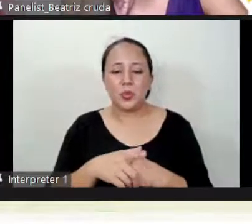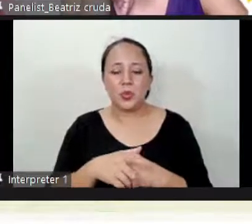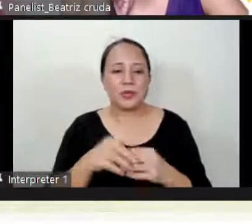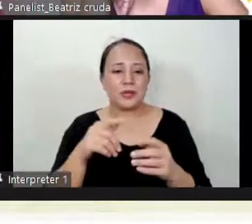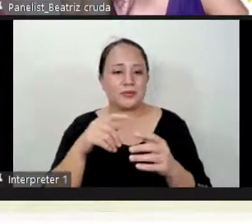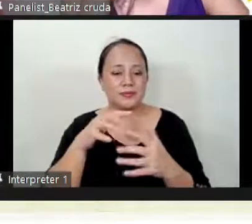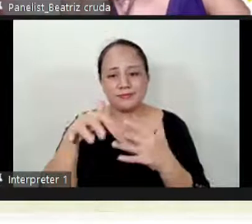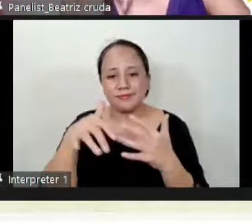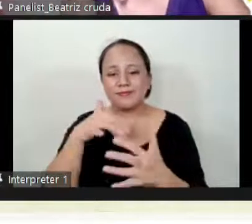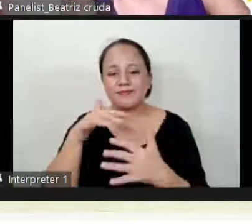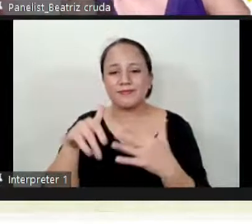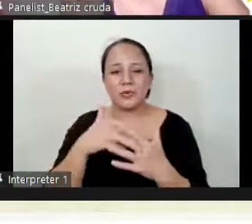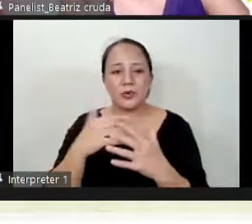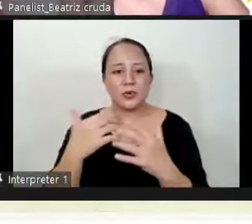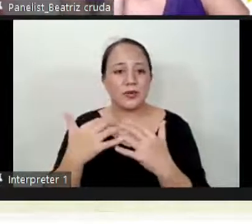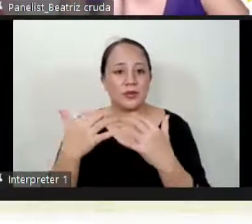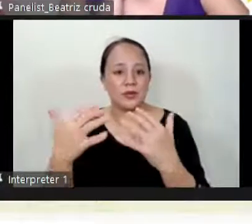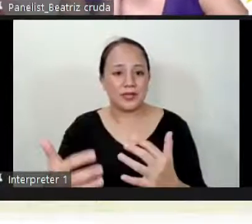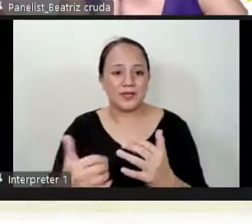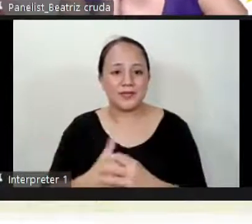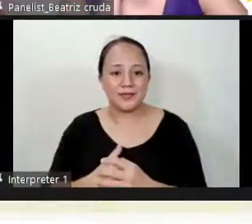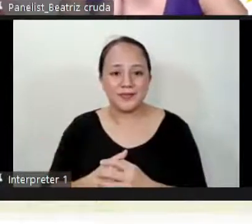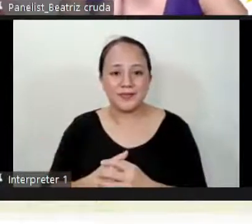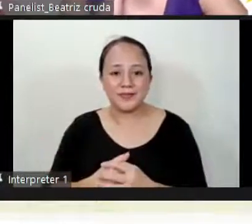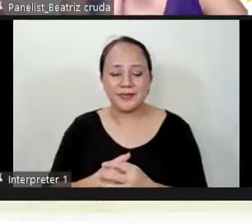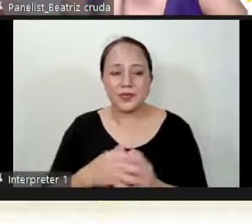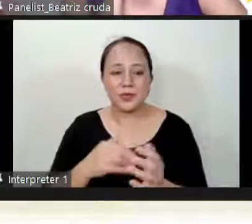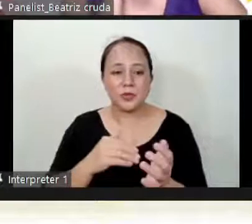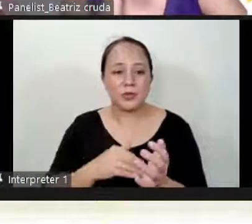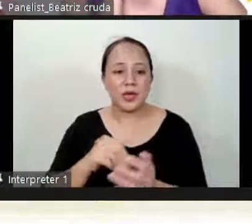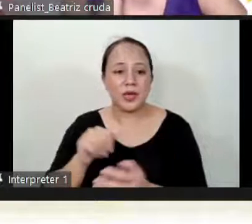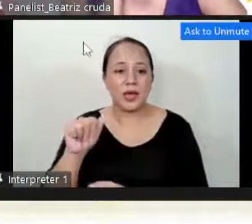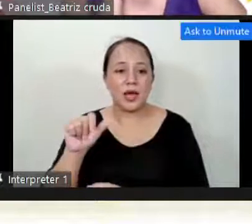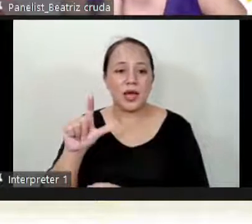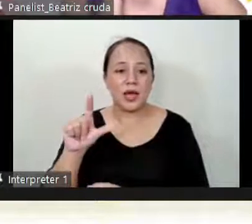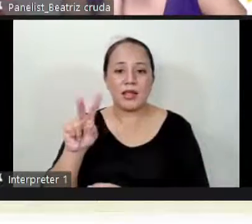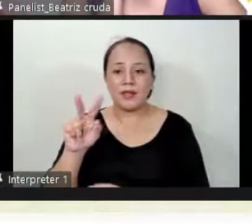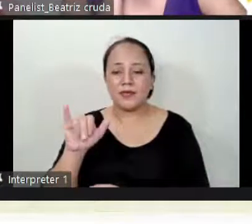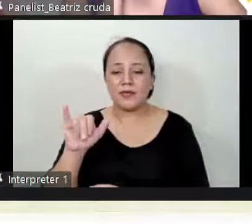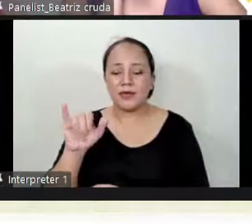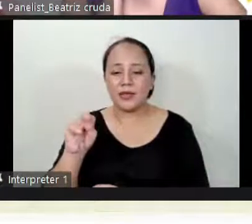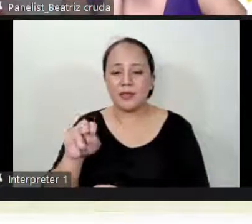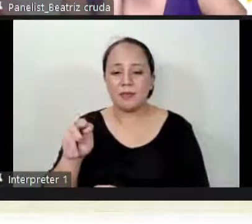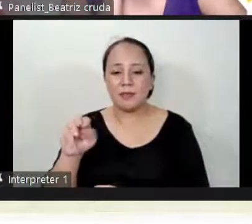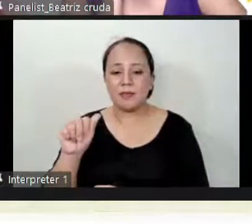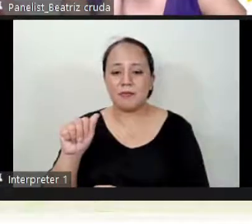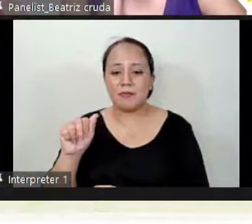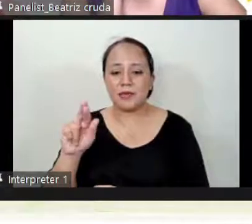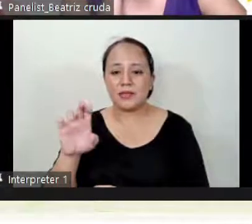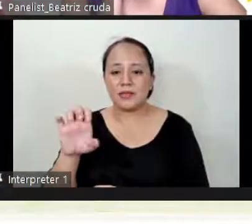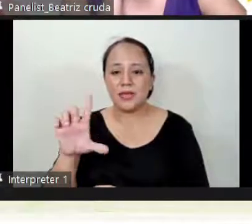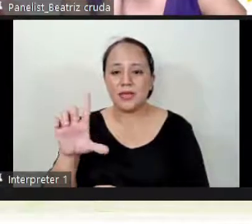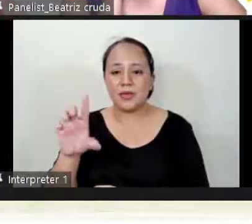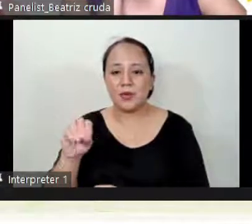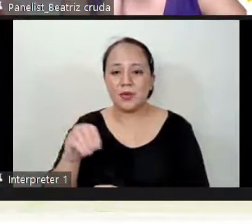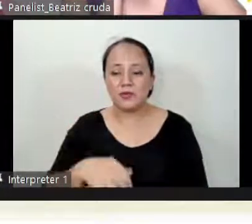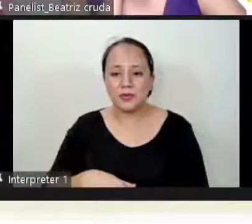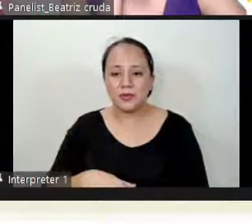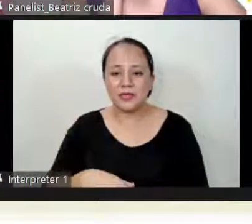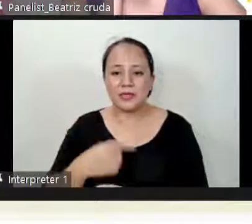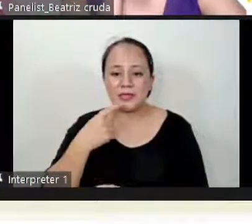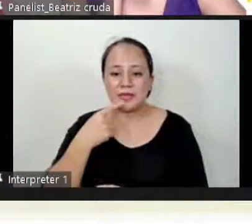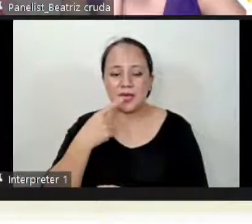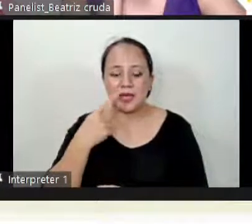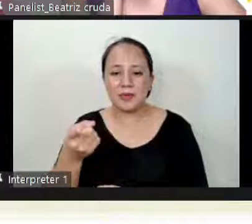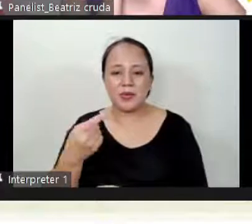interact with our audience. Dr. Alvin Marcelo, Eloy has already been